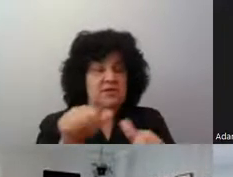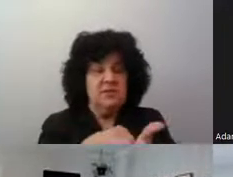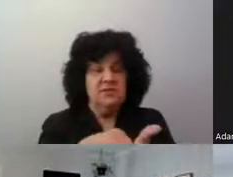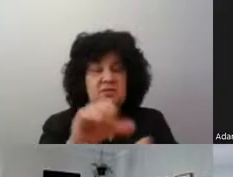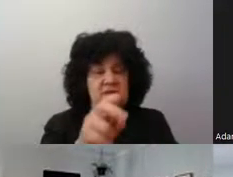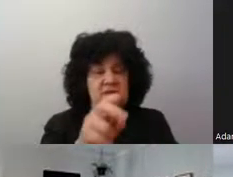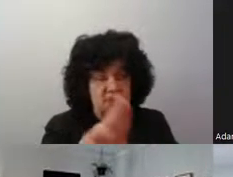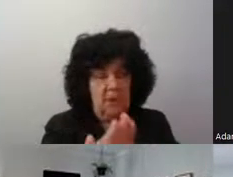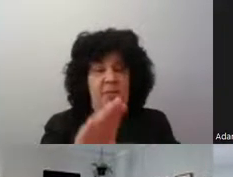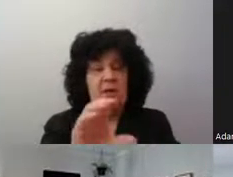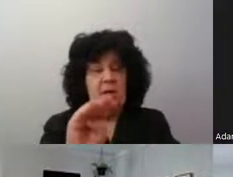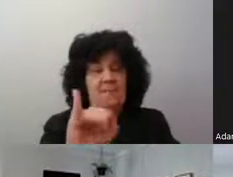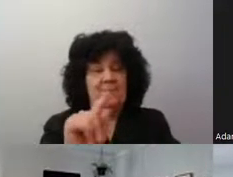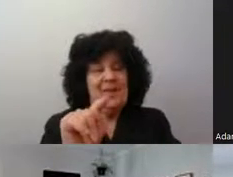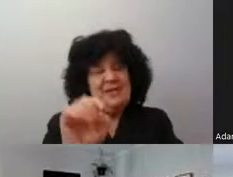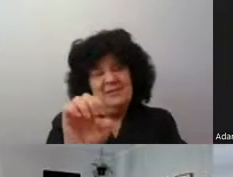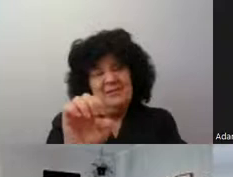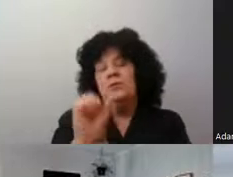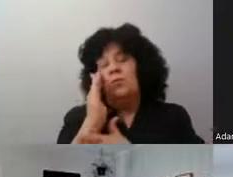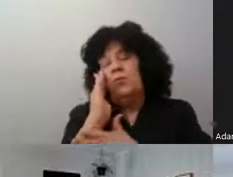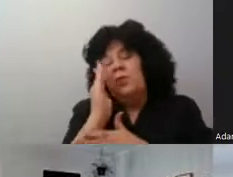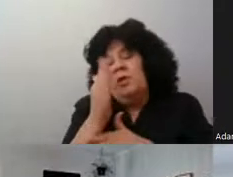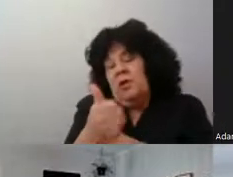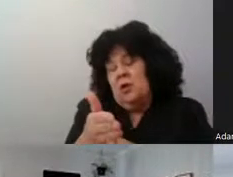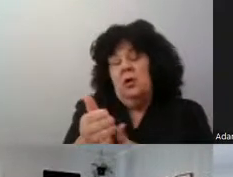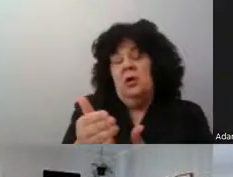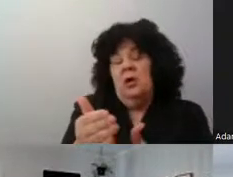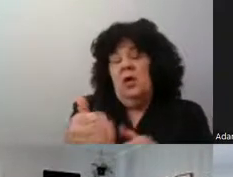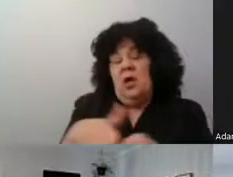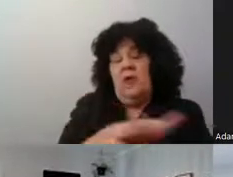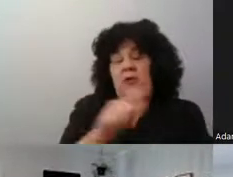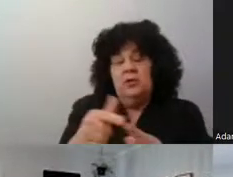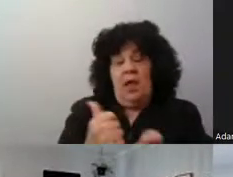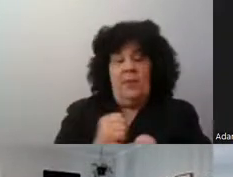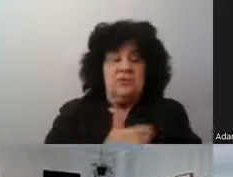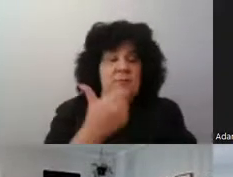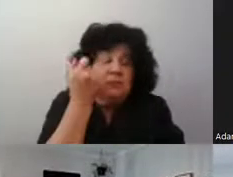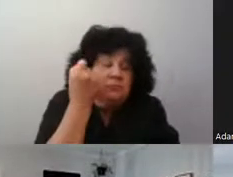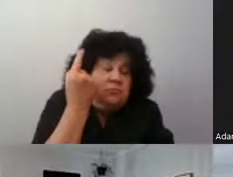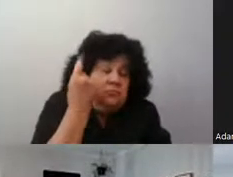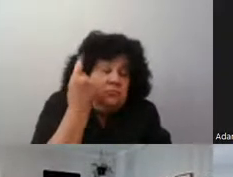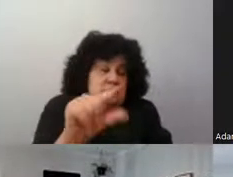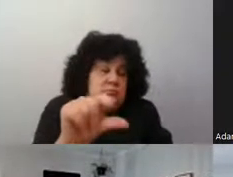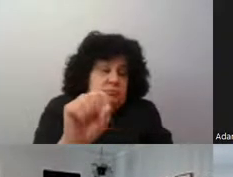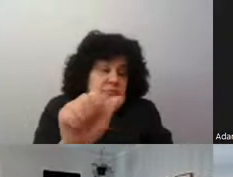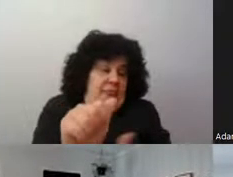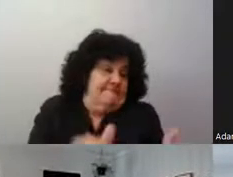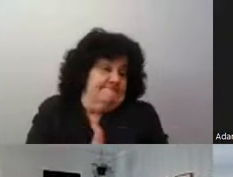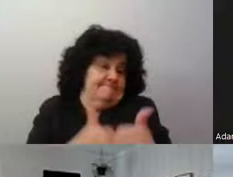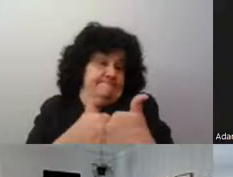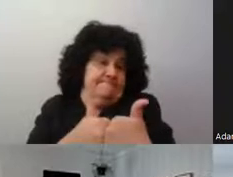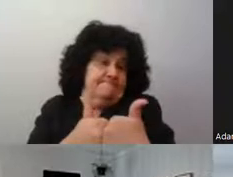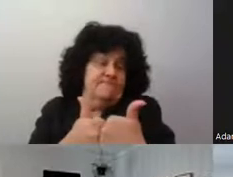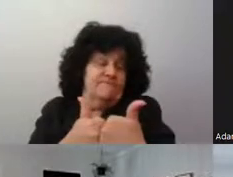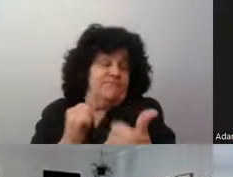going to cover to help us better understand some of the challenges that GSA is facing so that we can steer